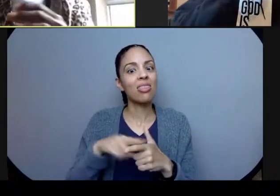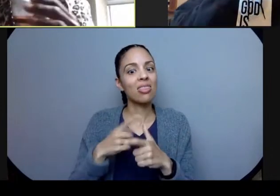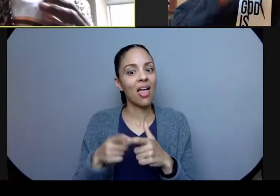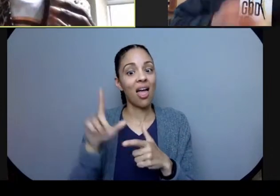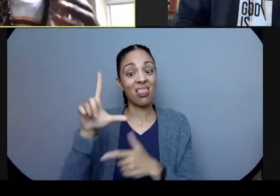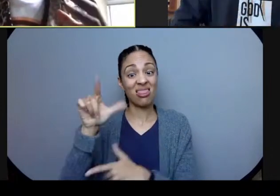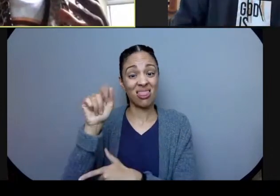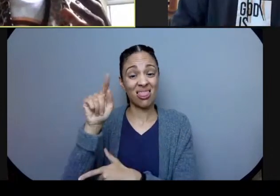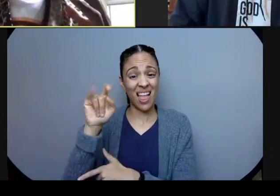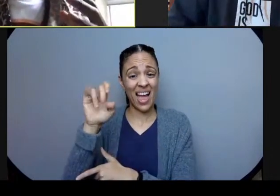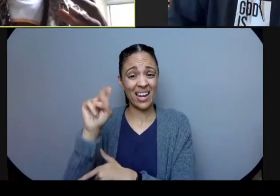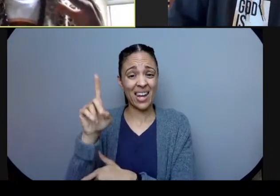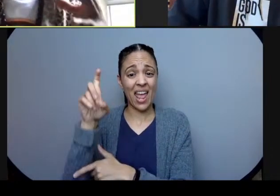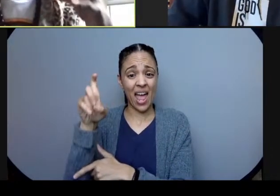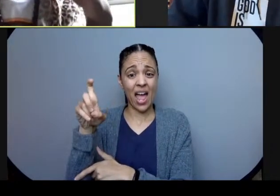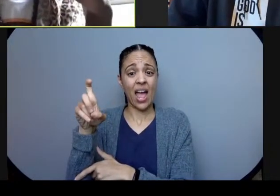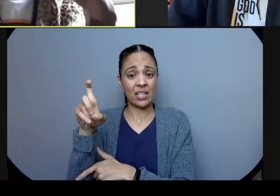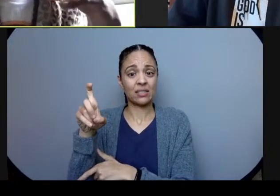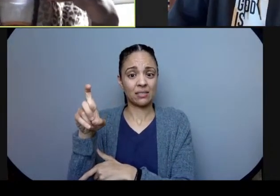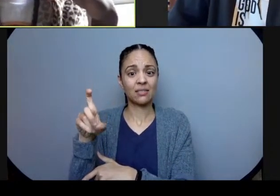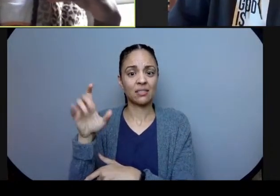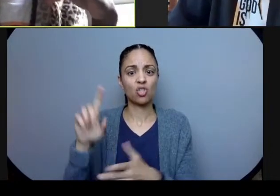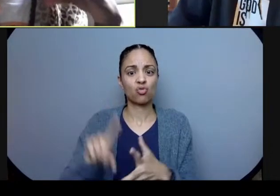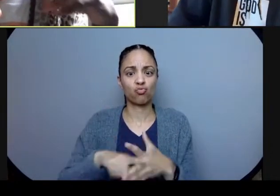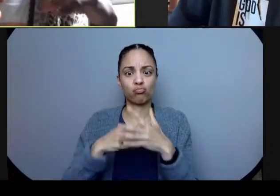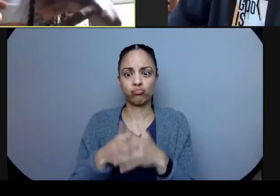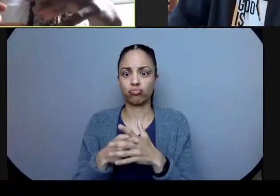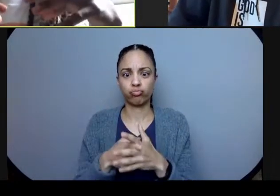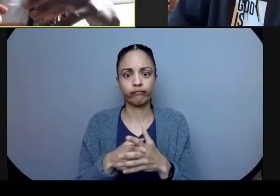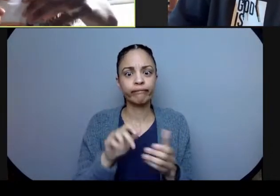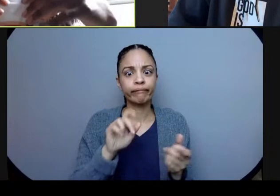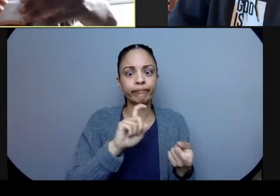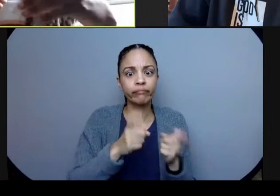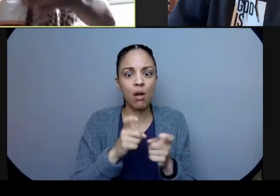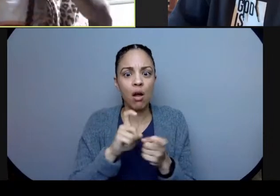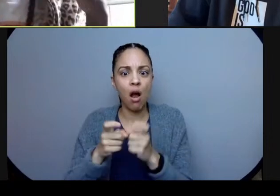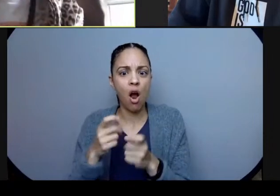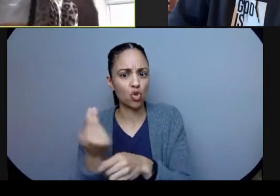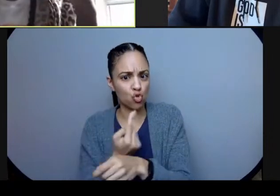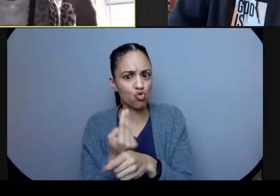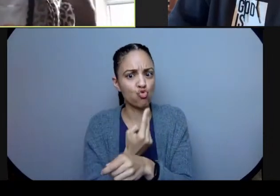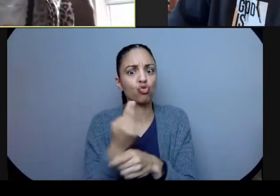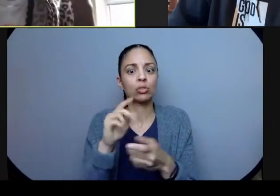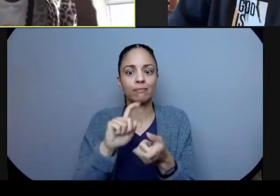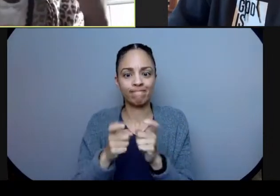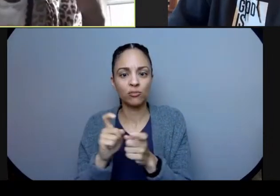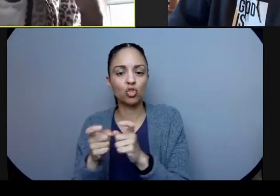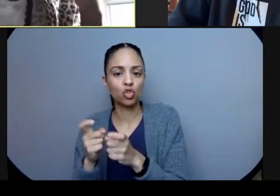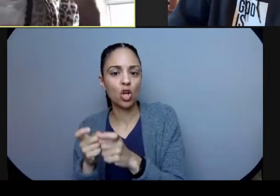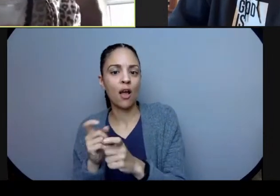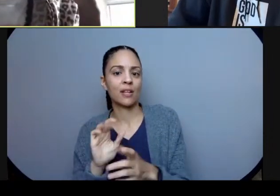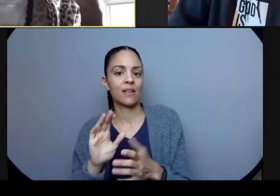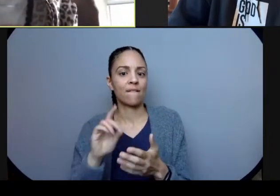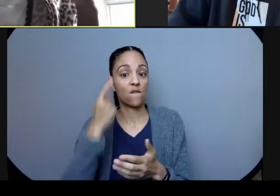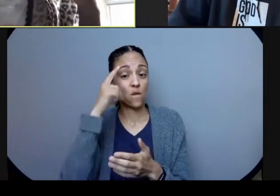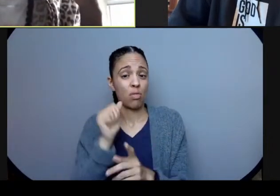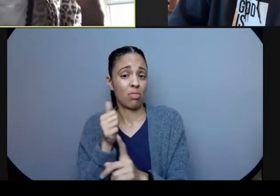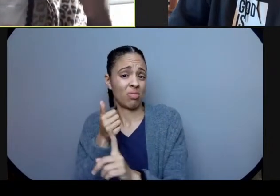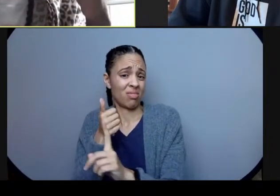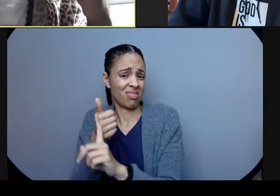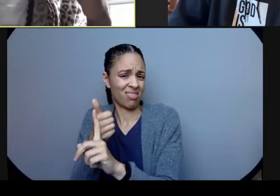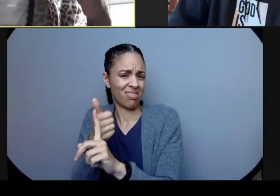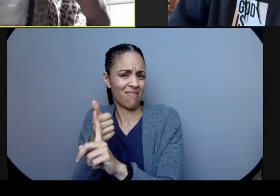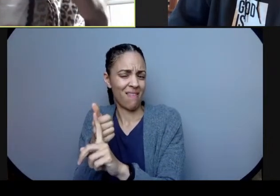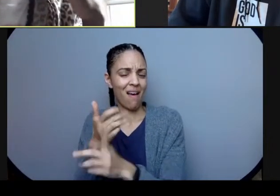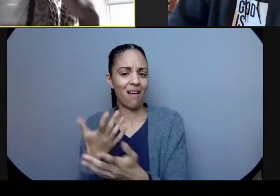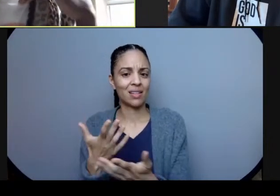this, hip hop became this voice of the voiceless. And it speaks fucking